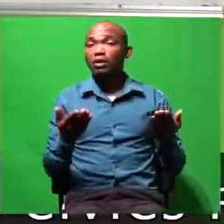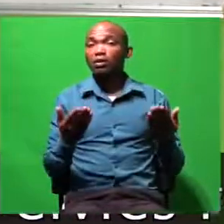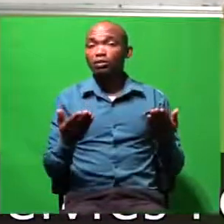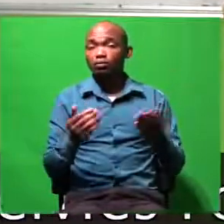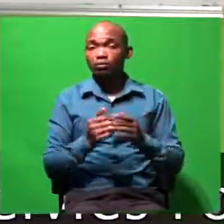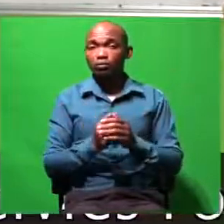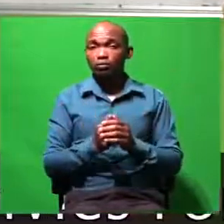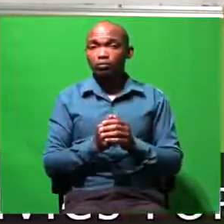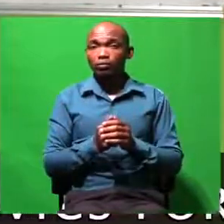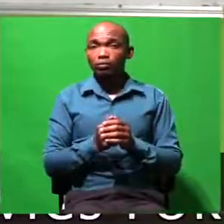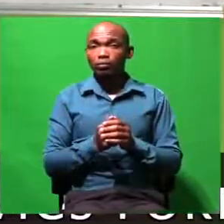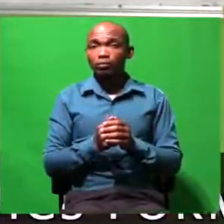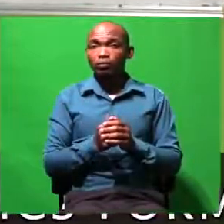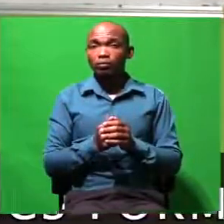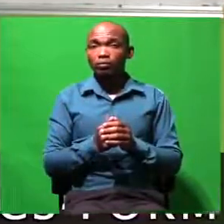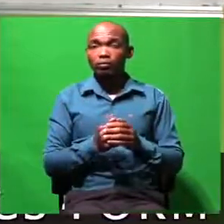Now